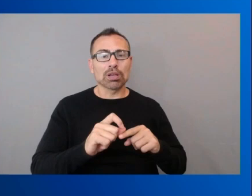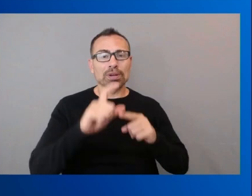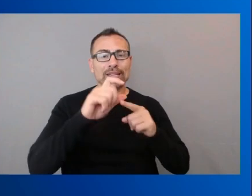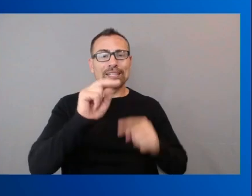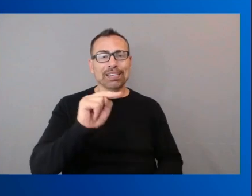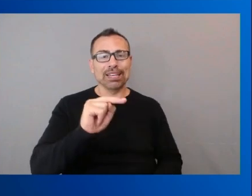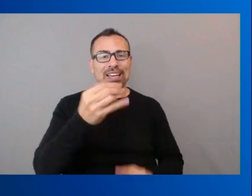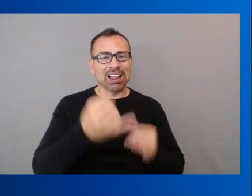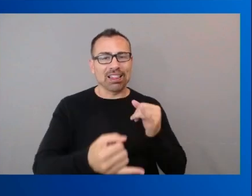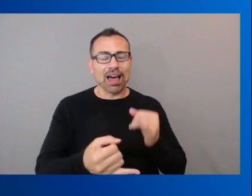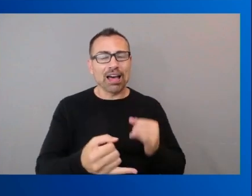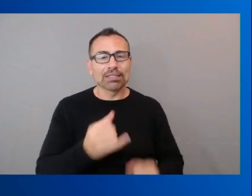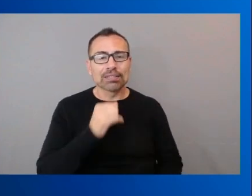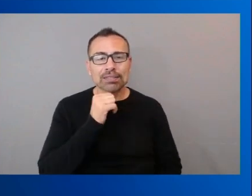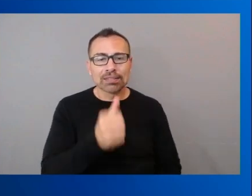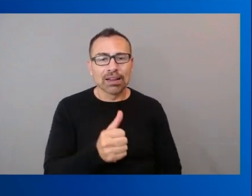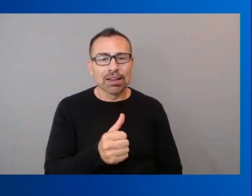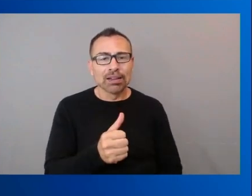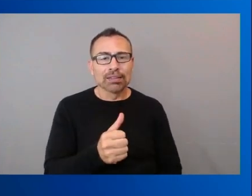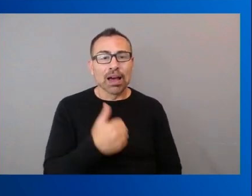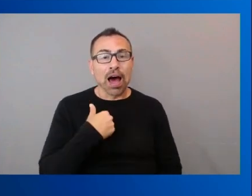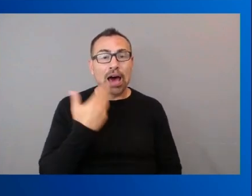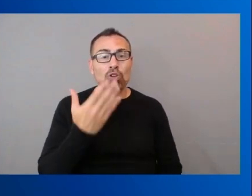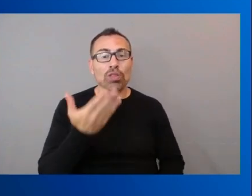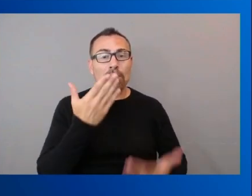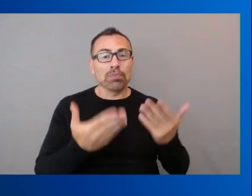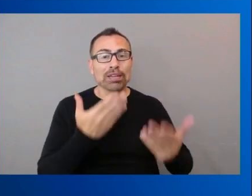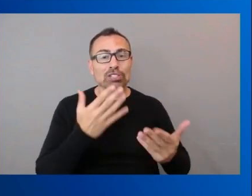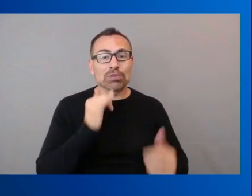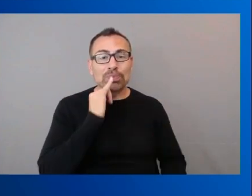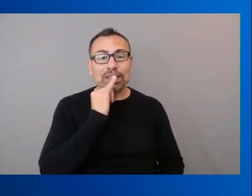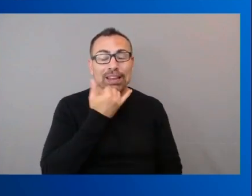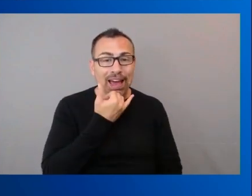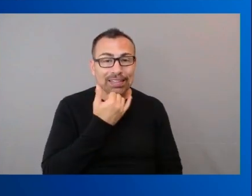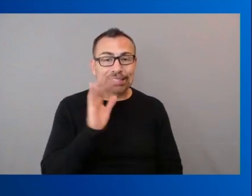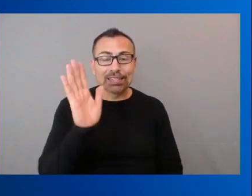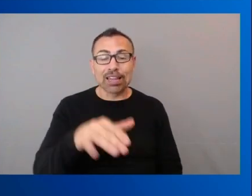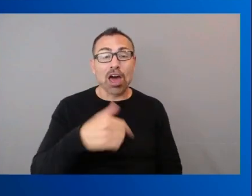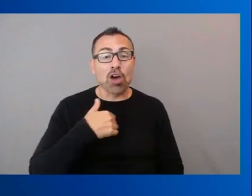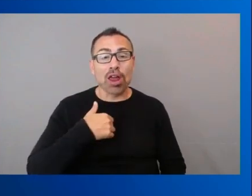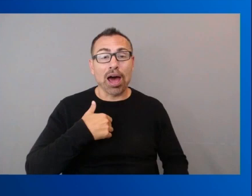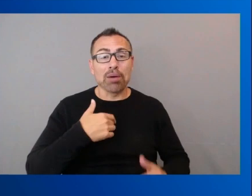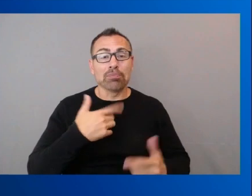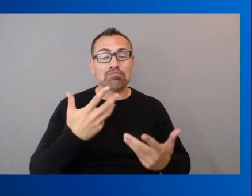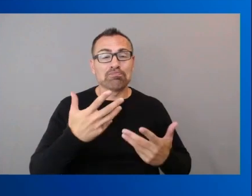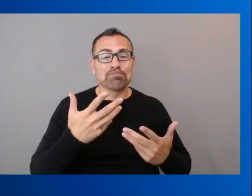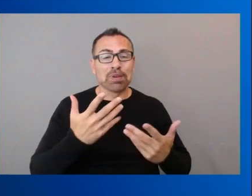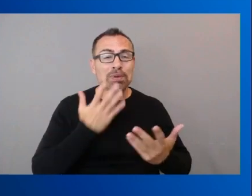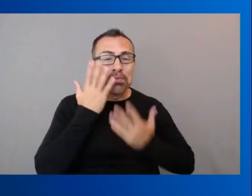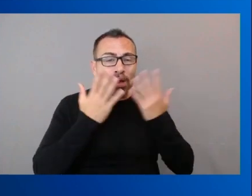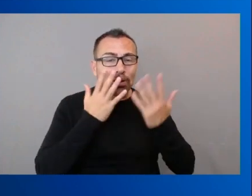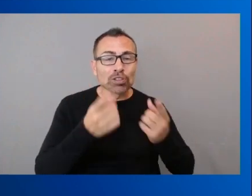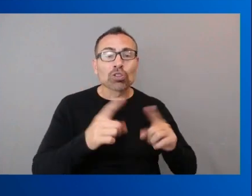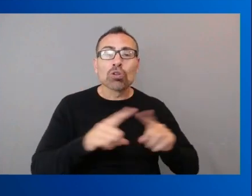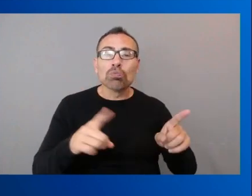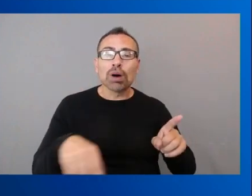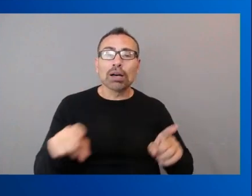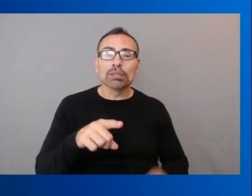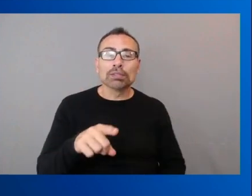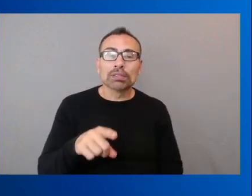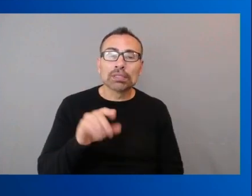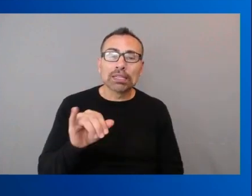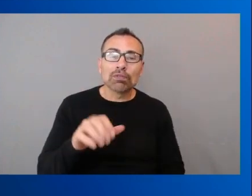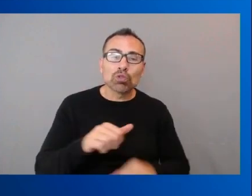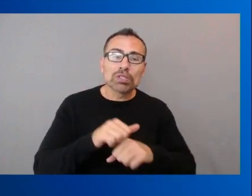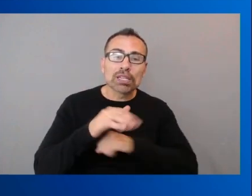Now, that may just be an accident. I'm embarrassing you. That's not the point here. But what's interesting here is, if you were to send this out, people started using this, and